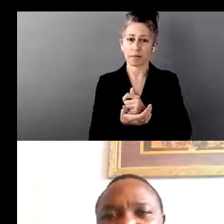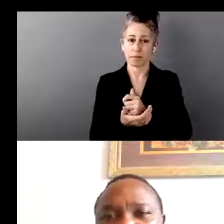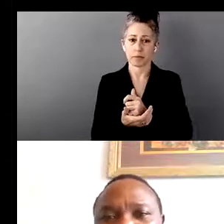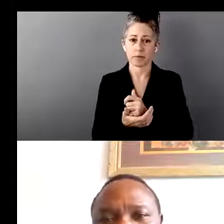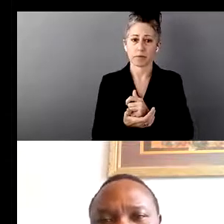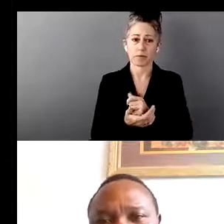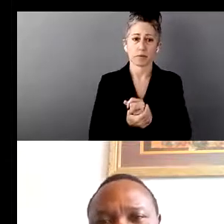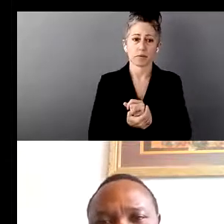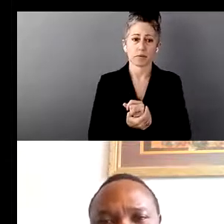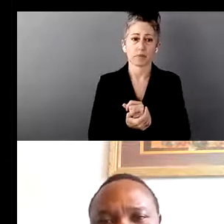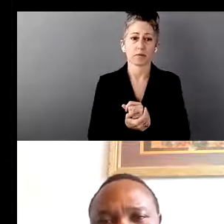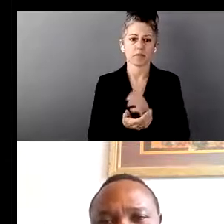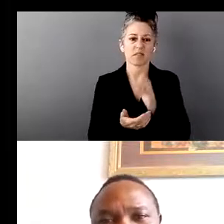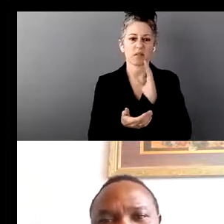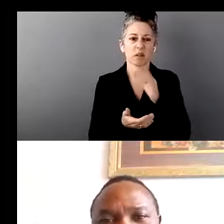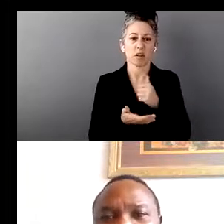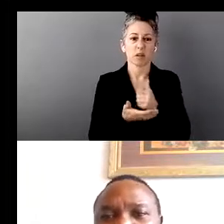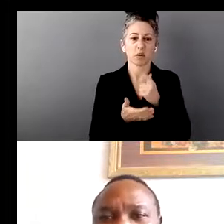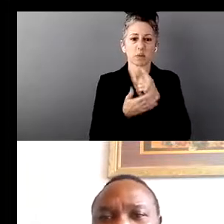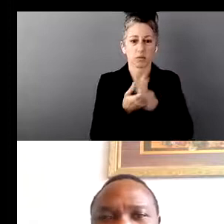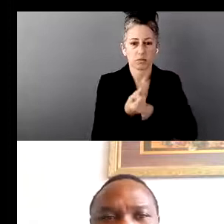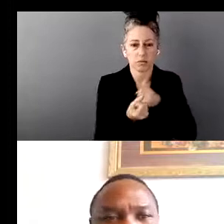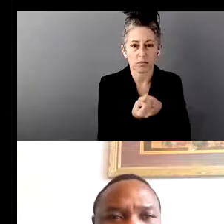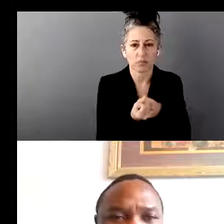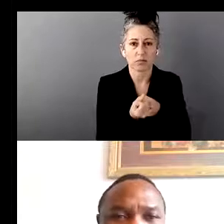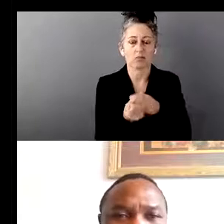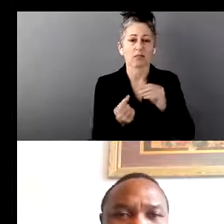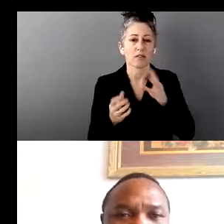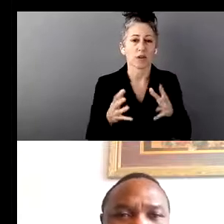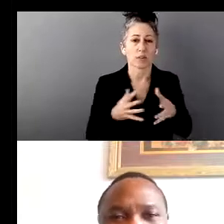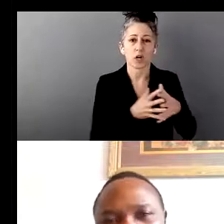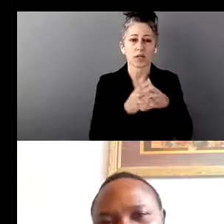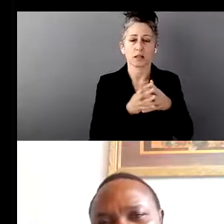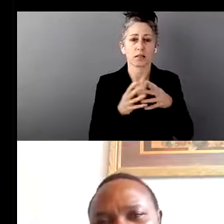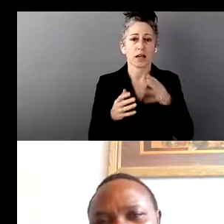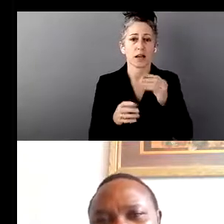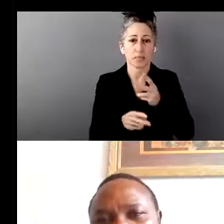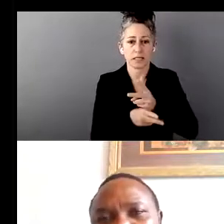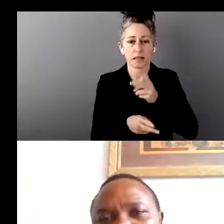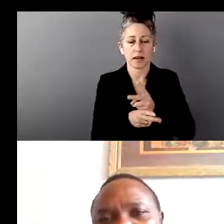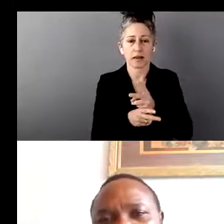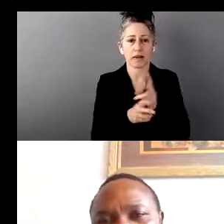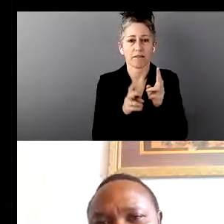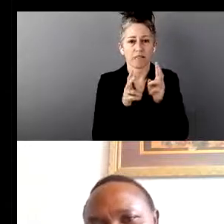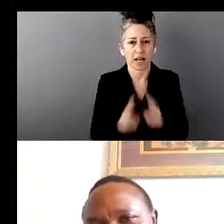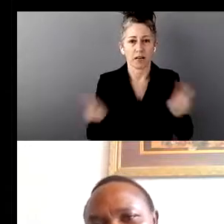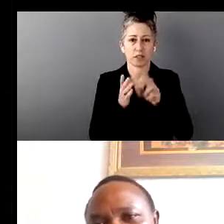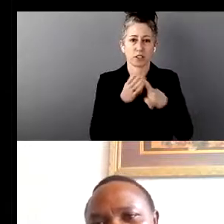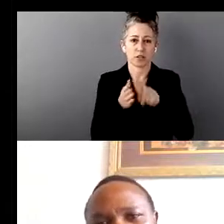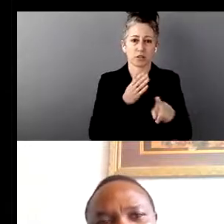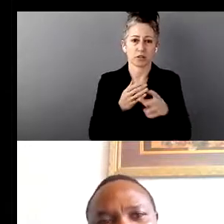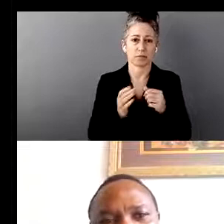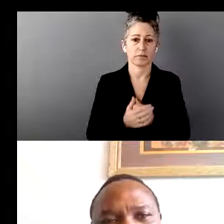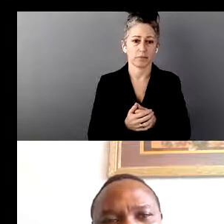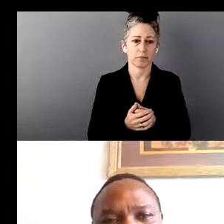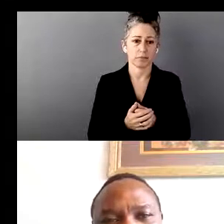institution predominantly serve African Americans, is essential to maintaining and advancing a vital research enterprise in disability and health